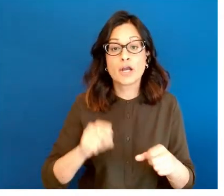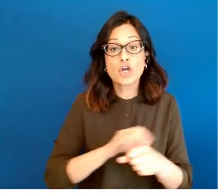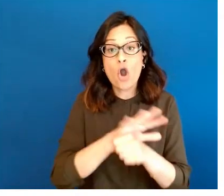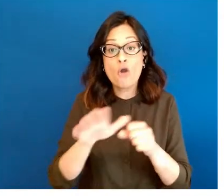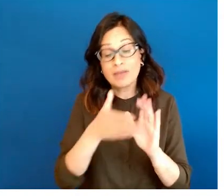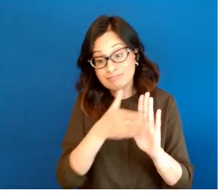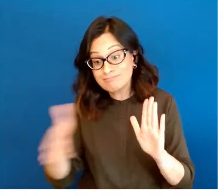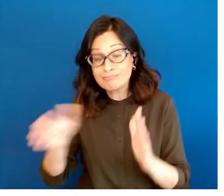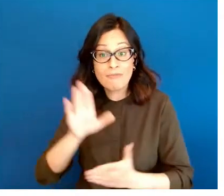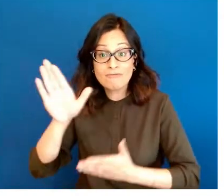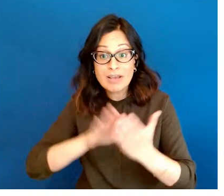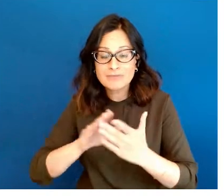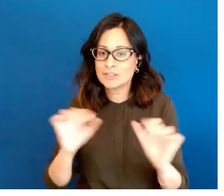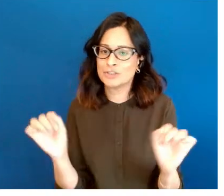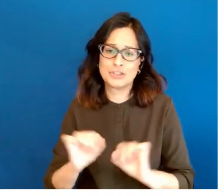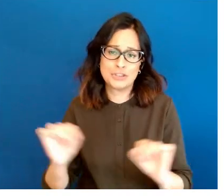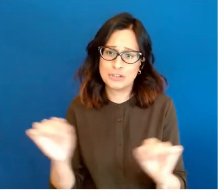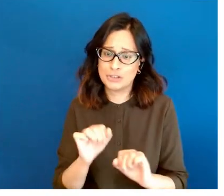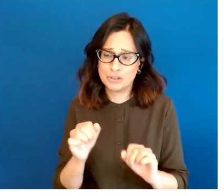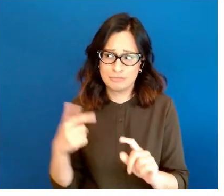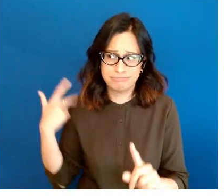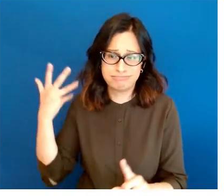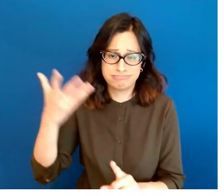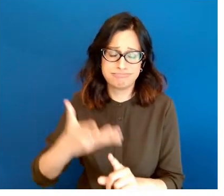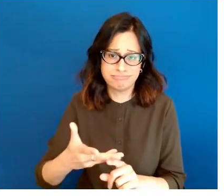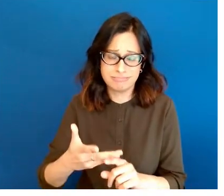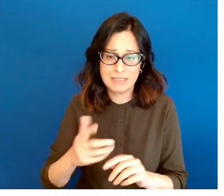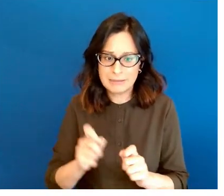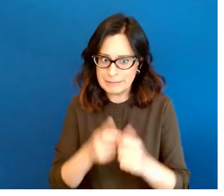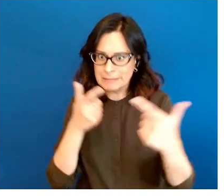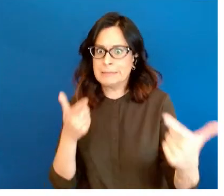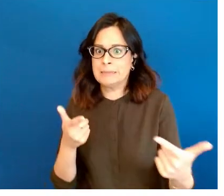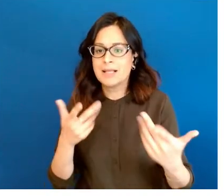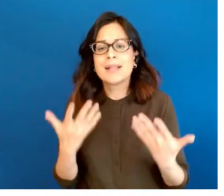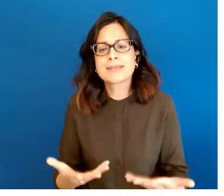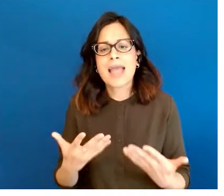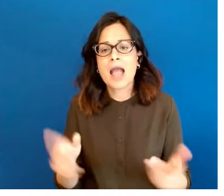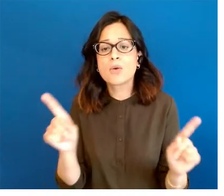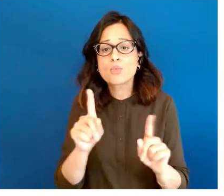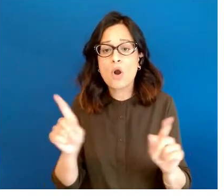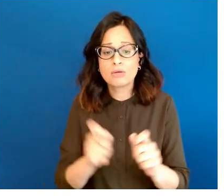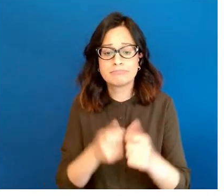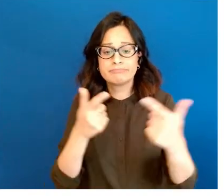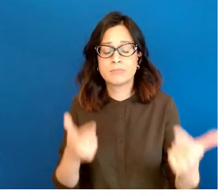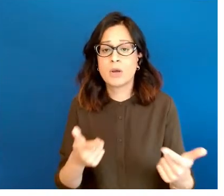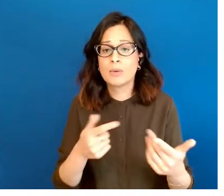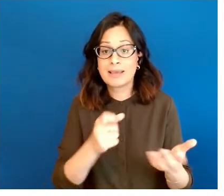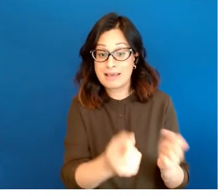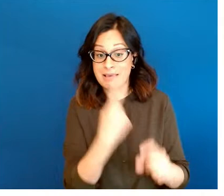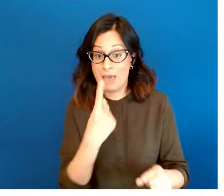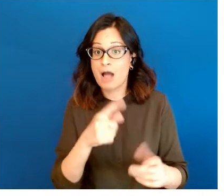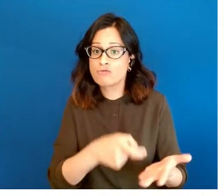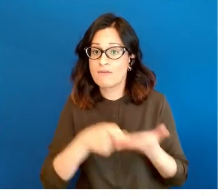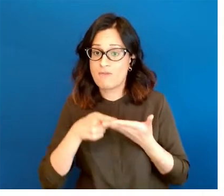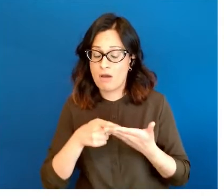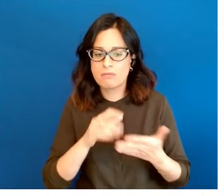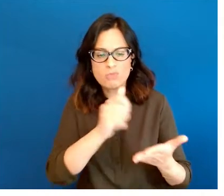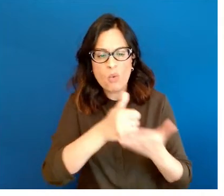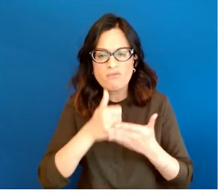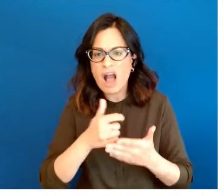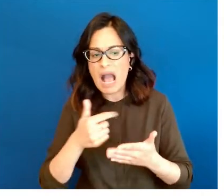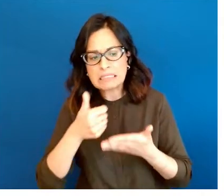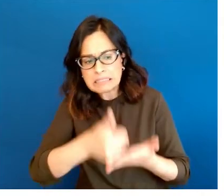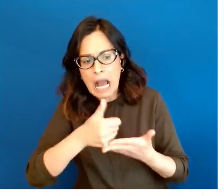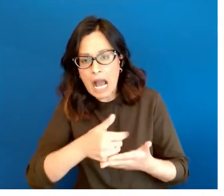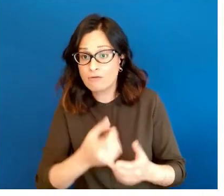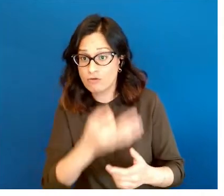appointments for some time. So typically now we might have an electronic referral or an advice and guidance request that would be